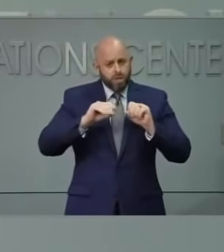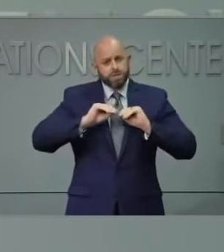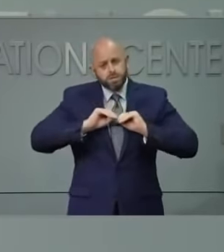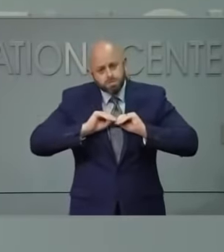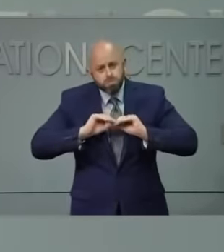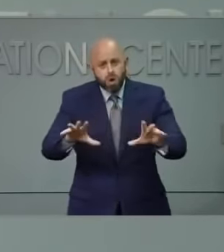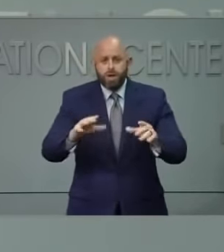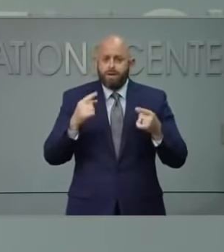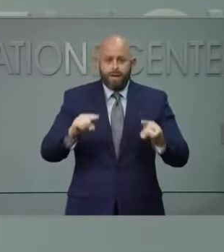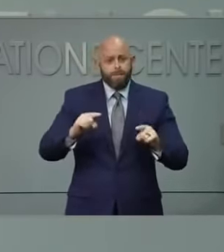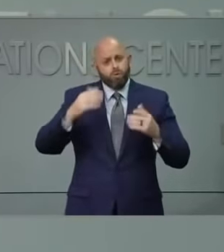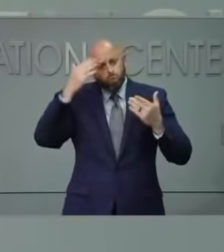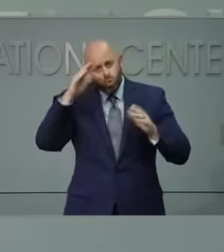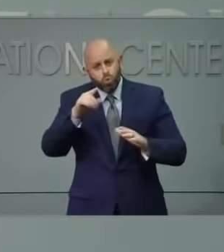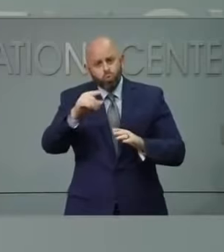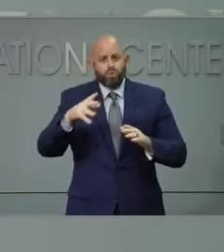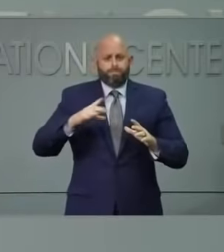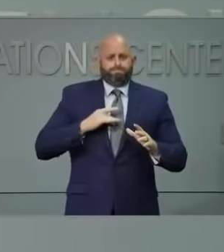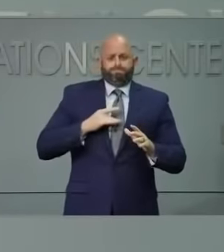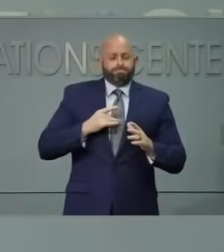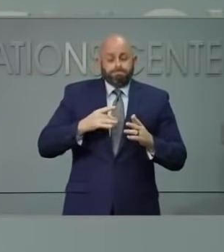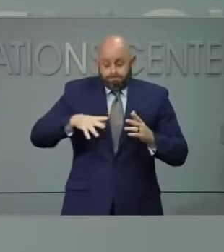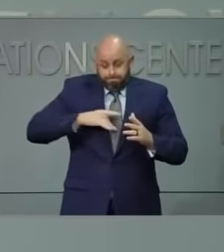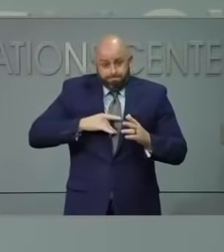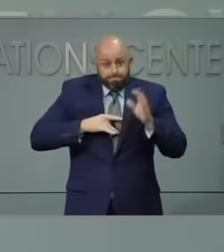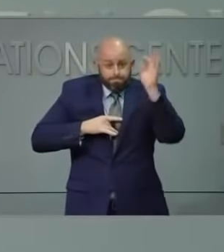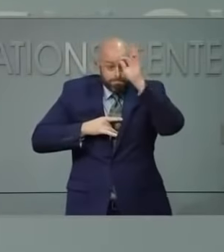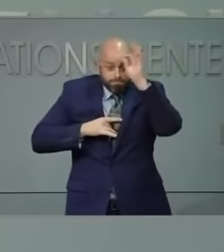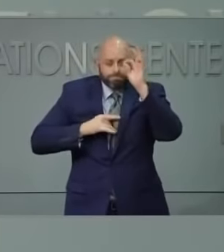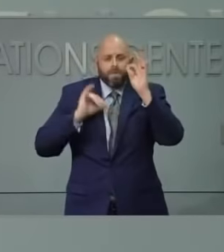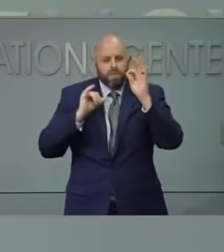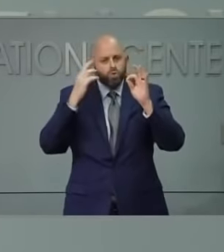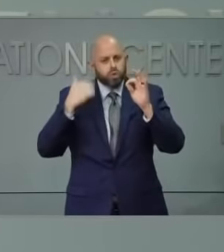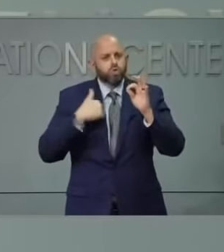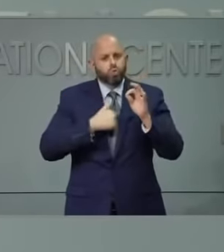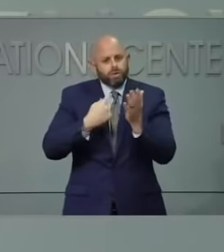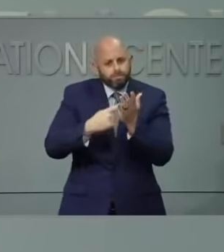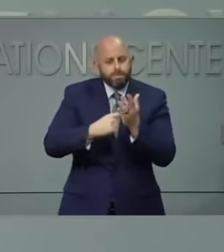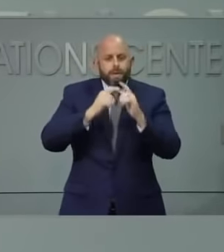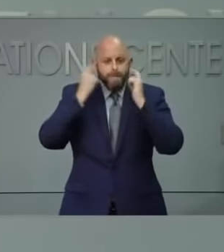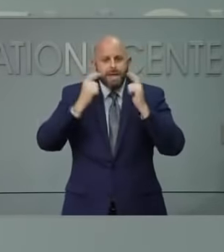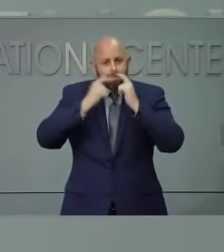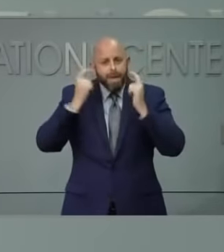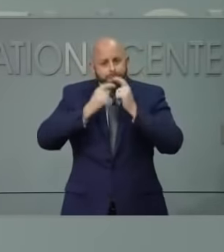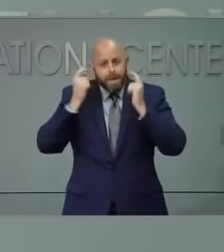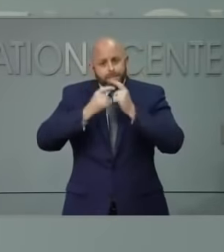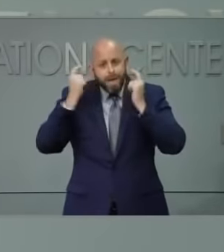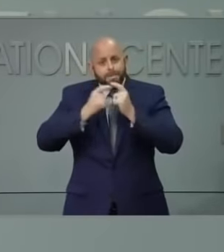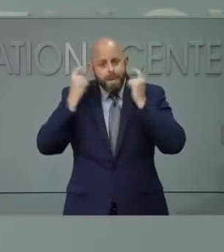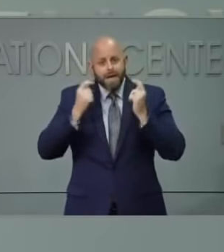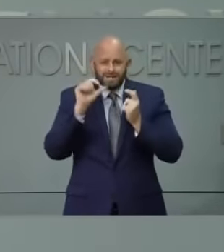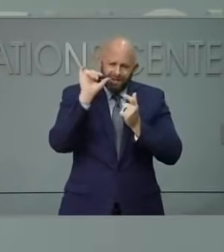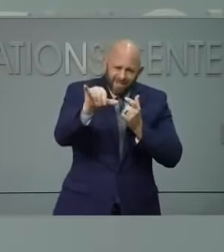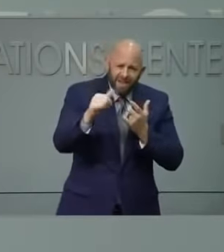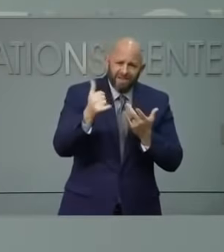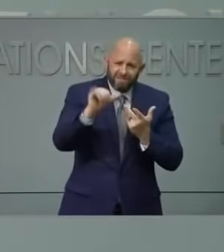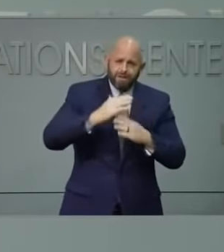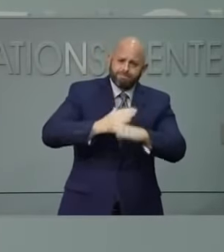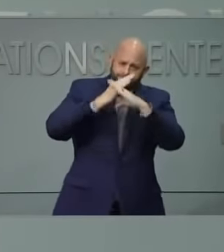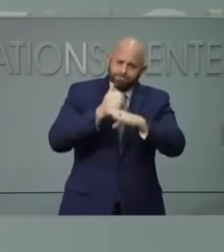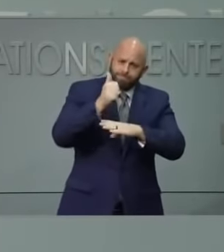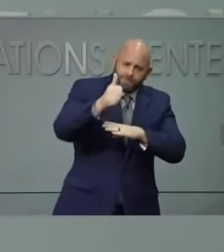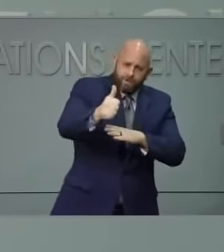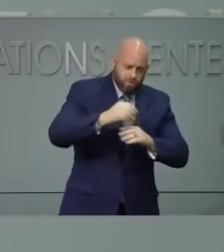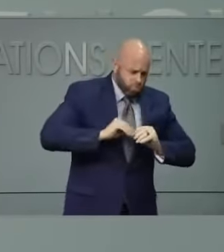when you don't know you have it, which is exactly why we talk about masks, masks, masks. Masks prevent you from spreading the virus